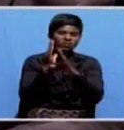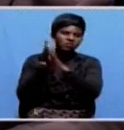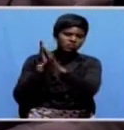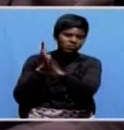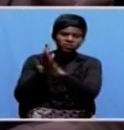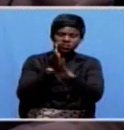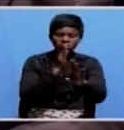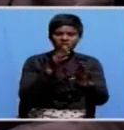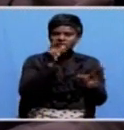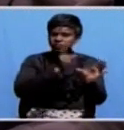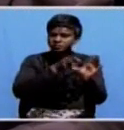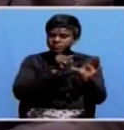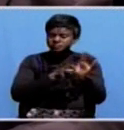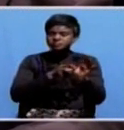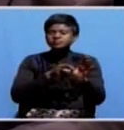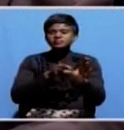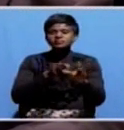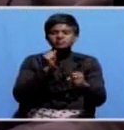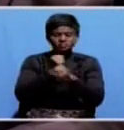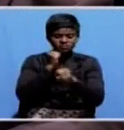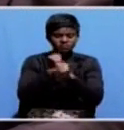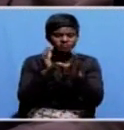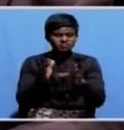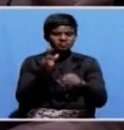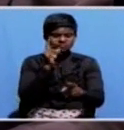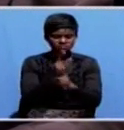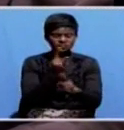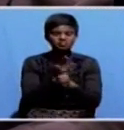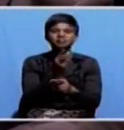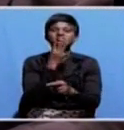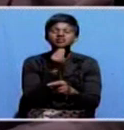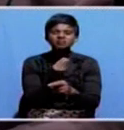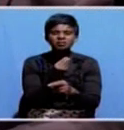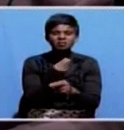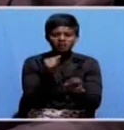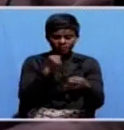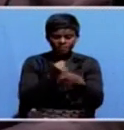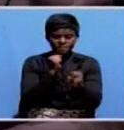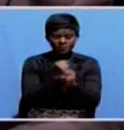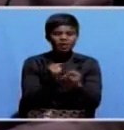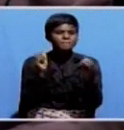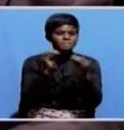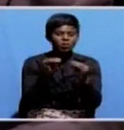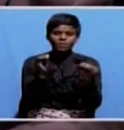In terms of workers' rights? Workers' rights, Chiluba even consolidated them more.